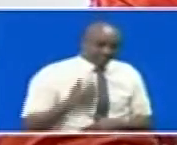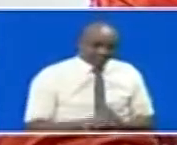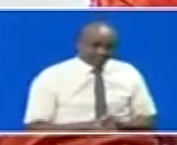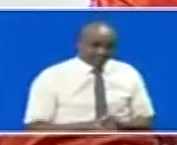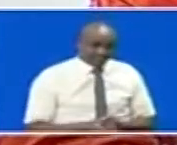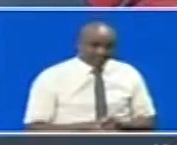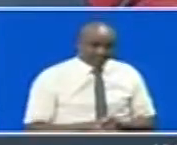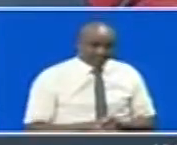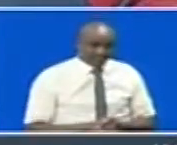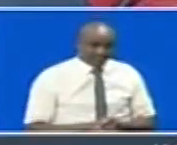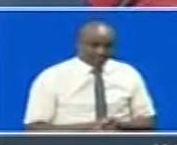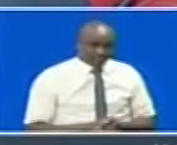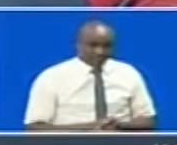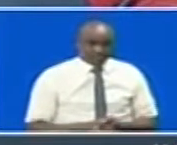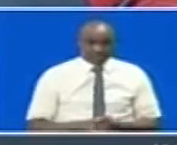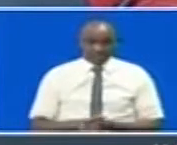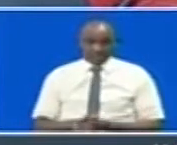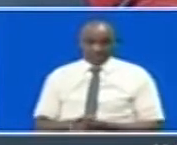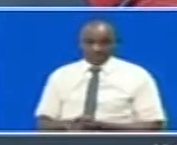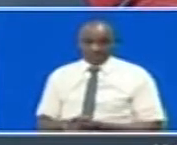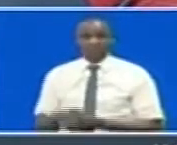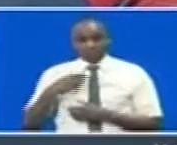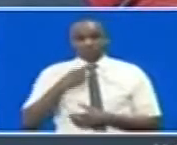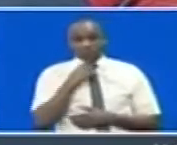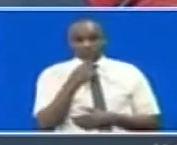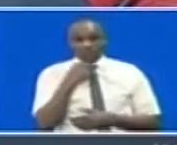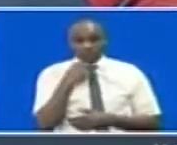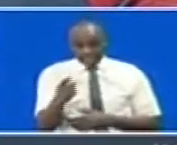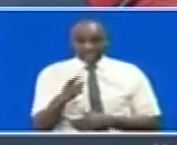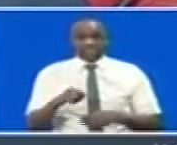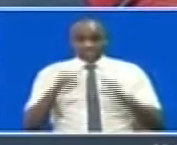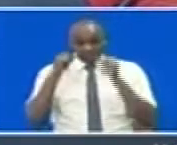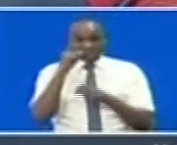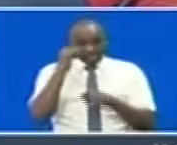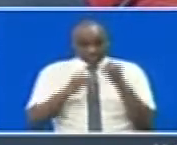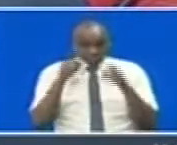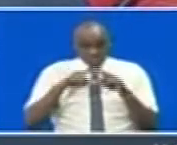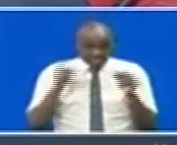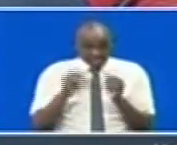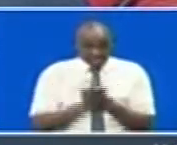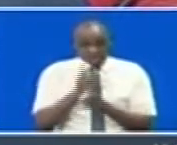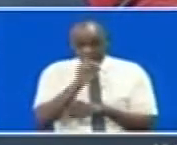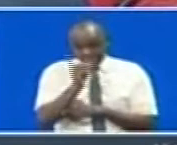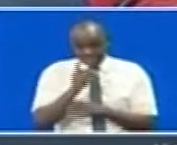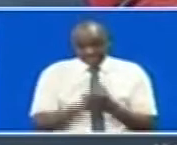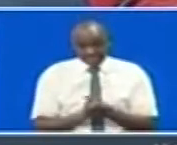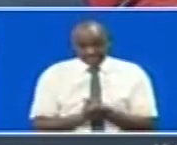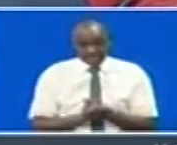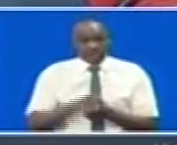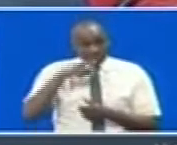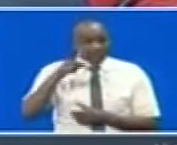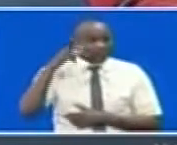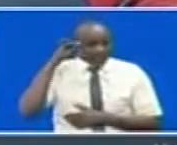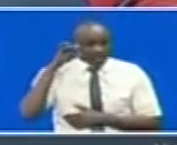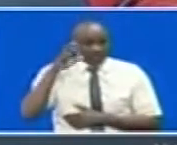right, do we have the chairman? I'd like to give him the last word on this one. In just about a minute,